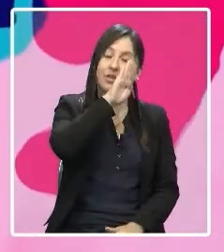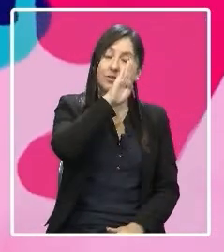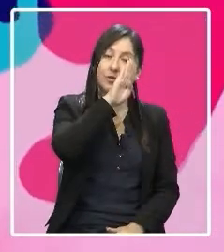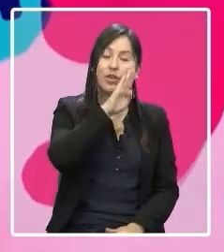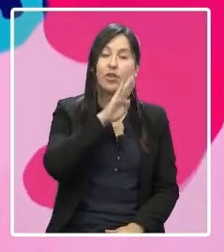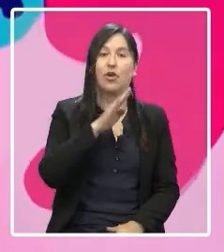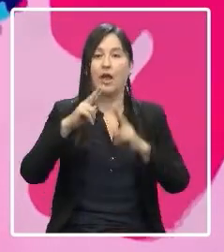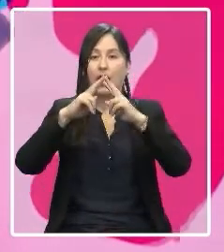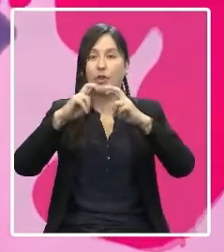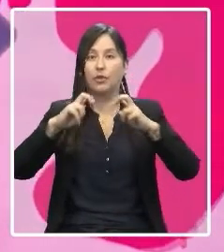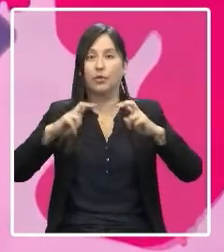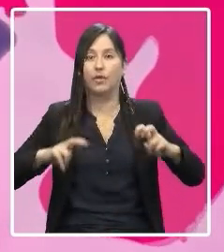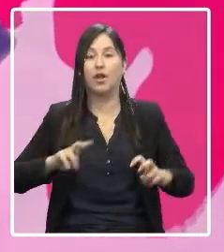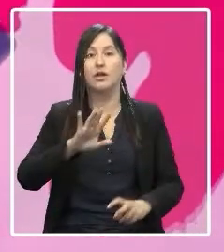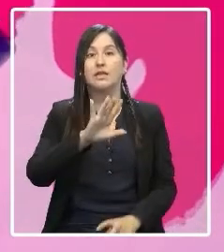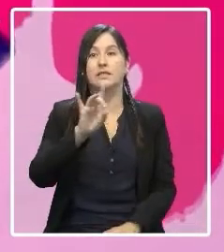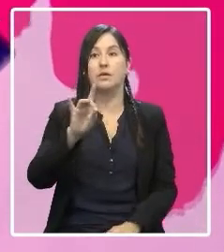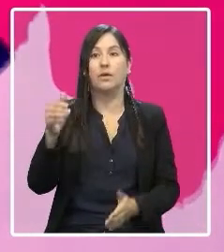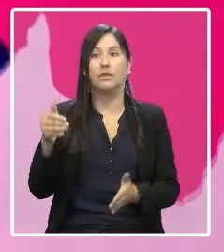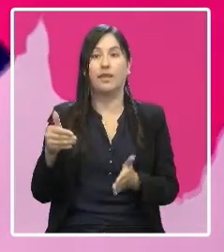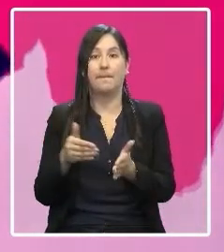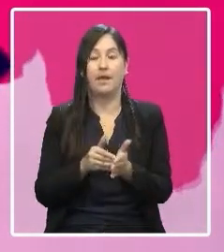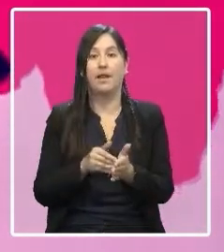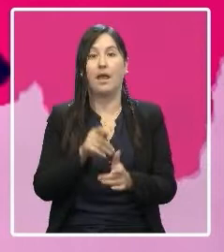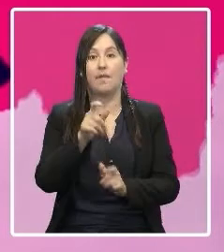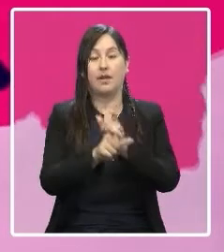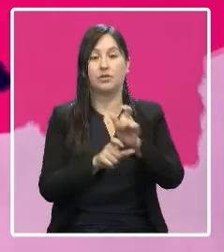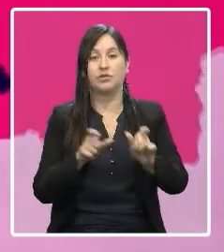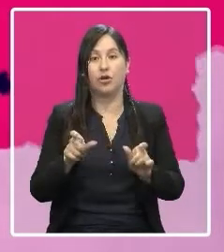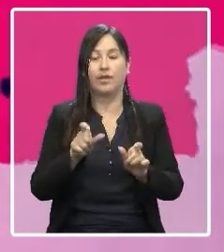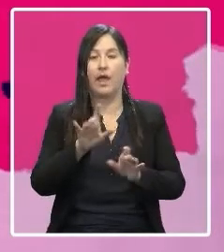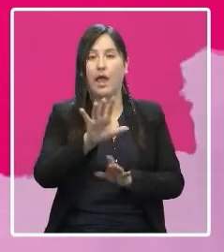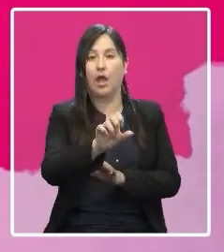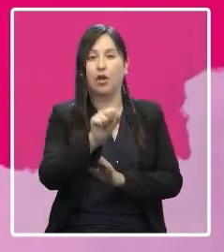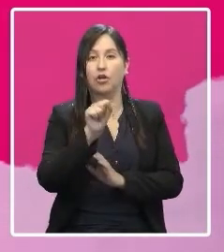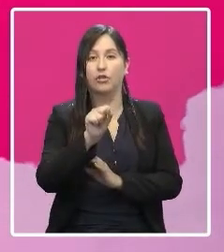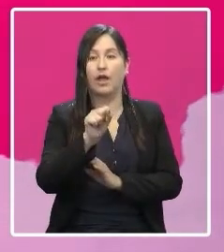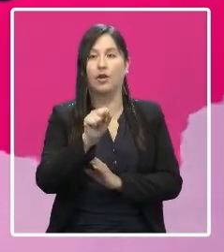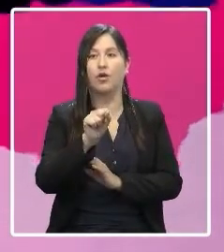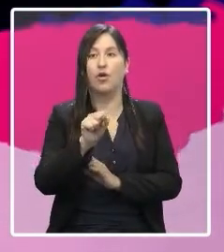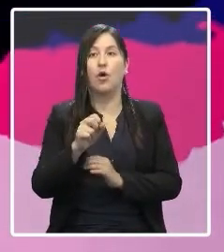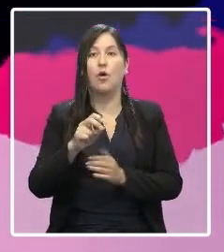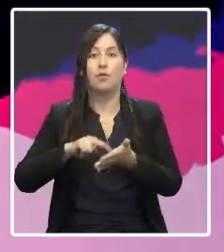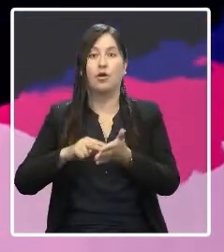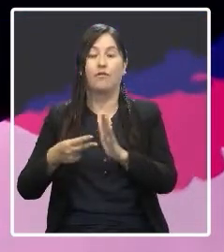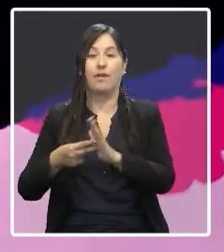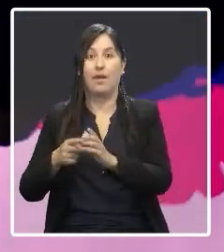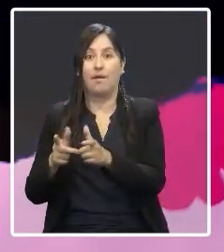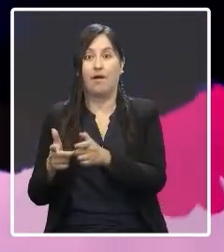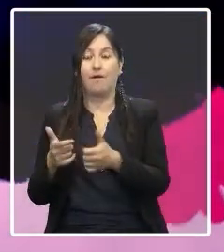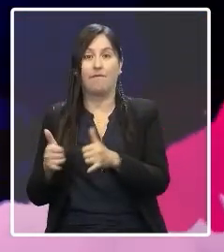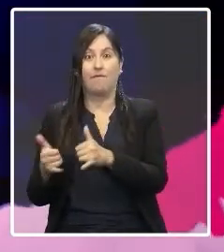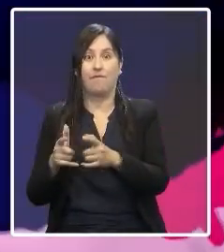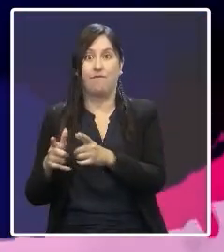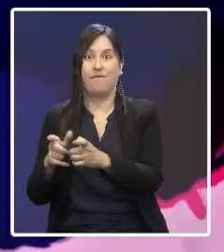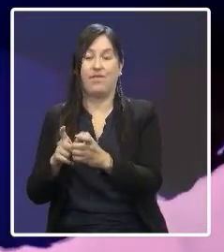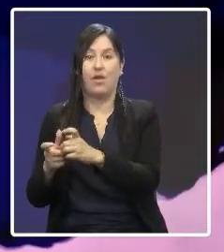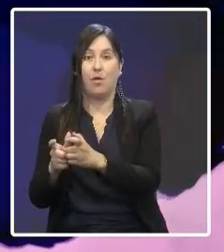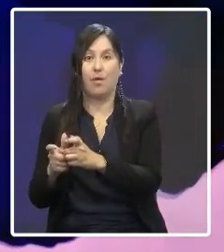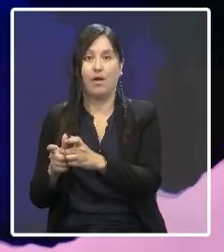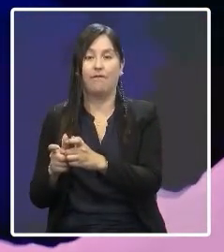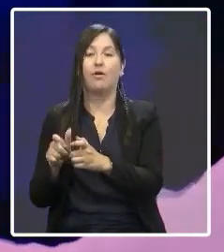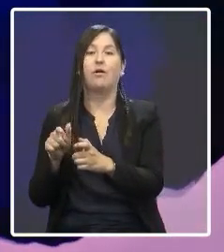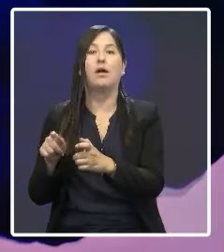gaming disorder was actually significantly associated with both poor sleep quality, daytime sleepiness, and sleep problems